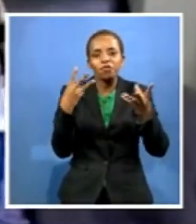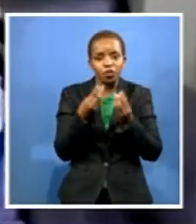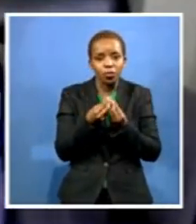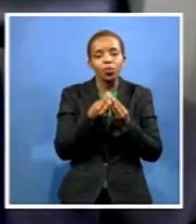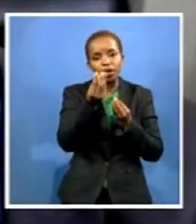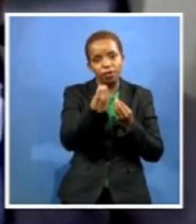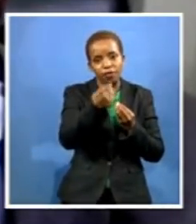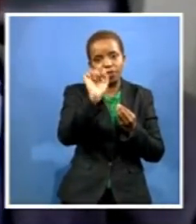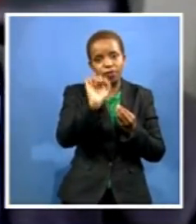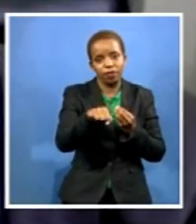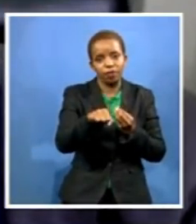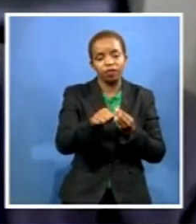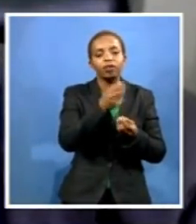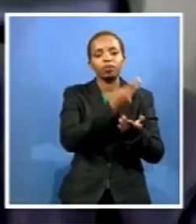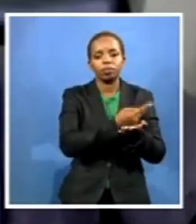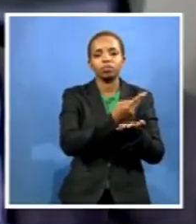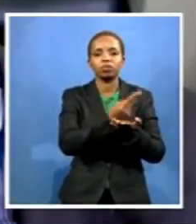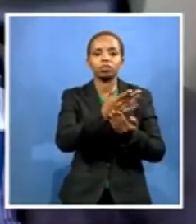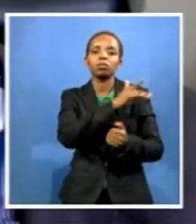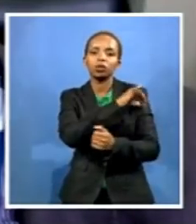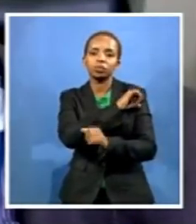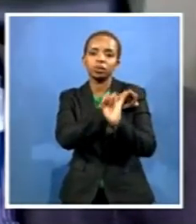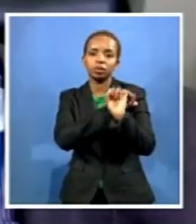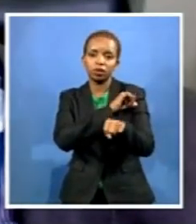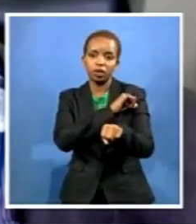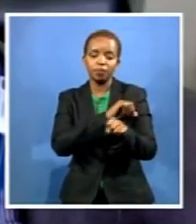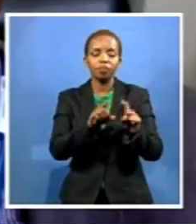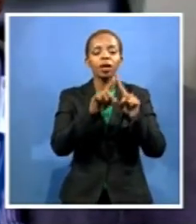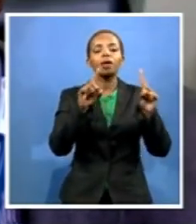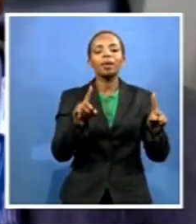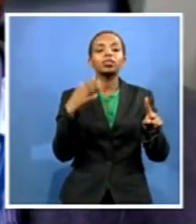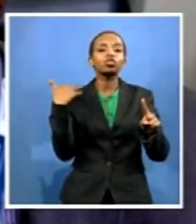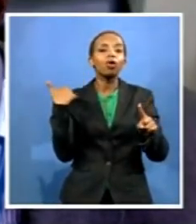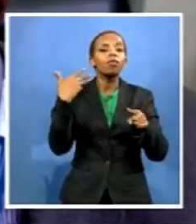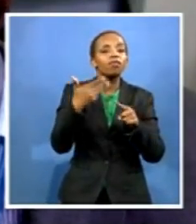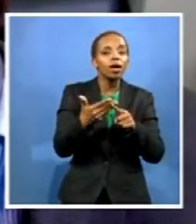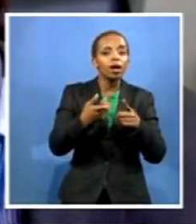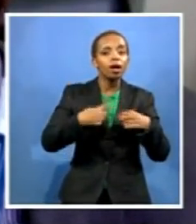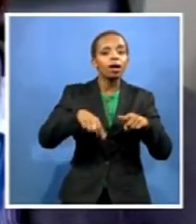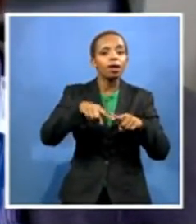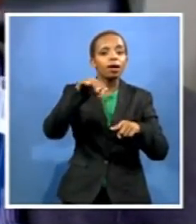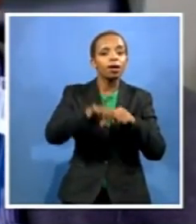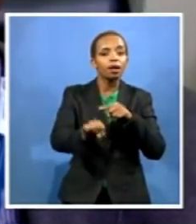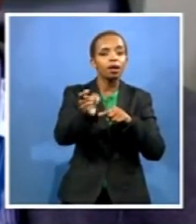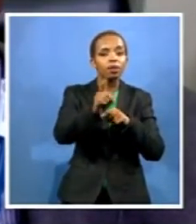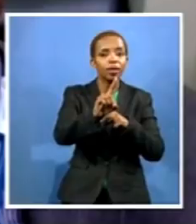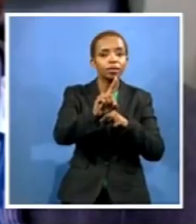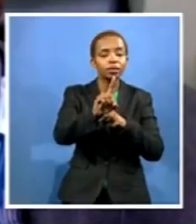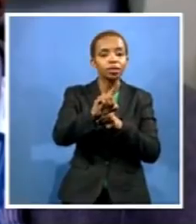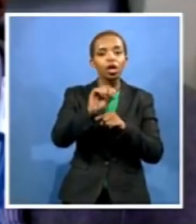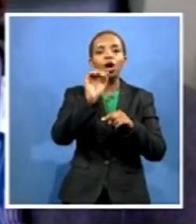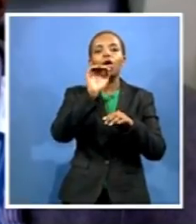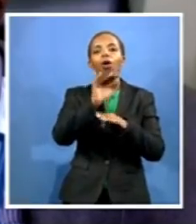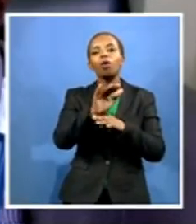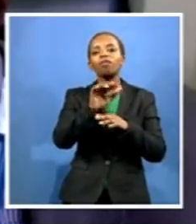Yeah. What we have found so far is that the majority of cases, I think more than almost 80%, are in Accra, a